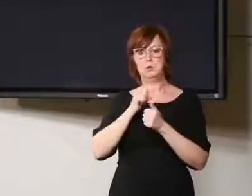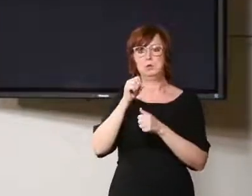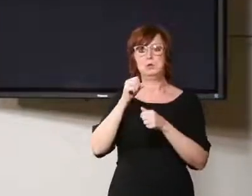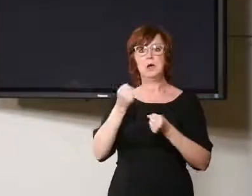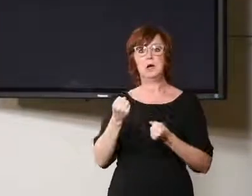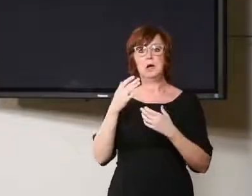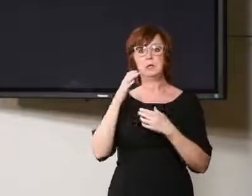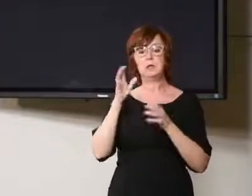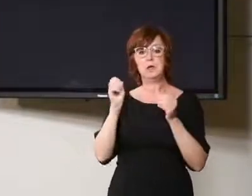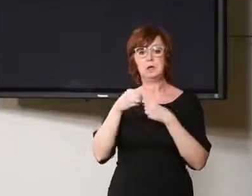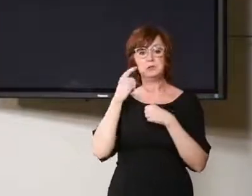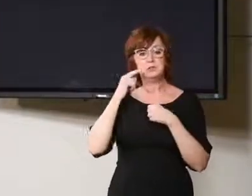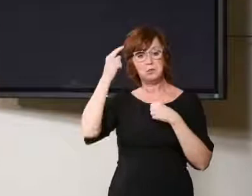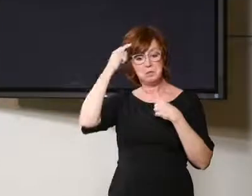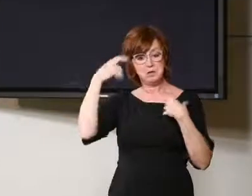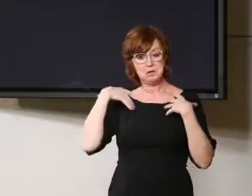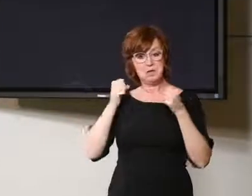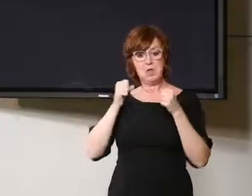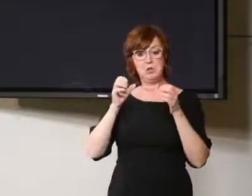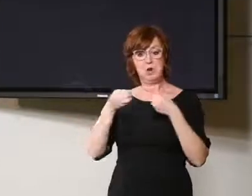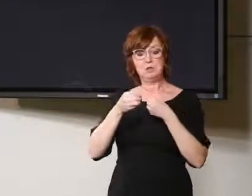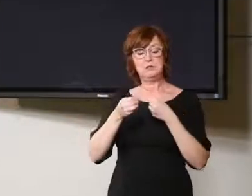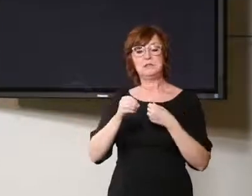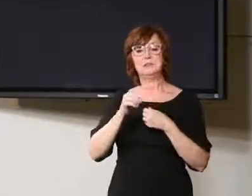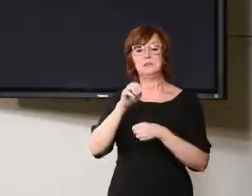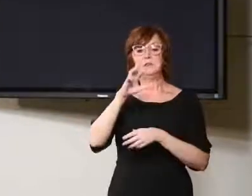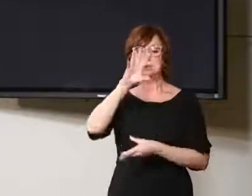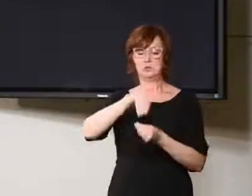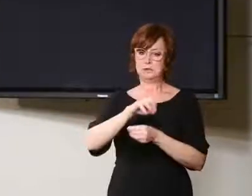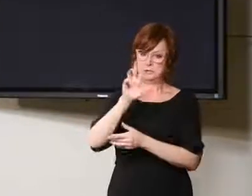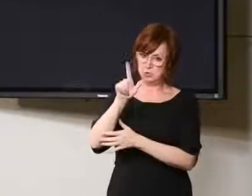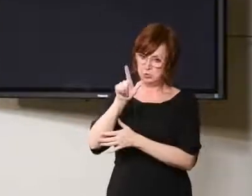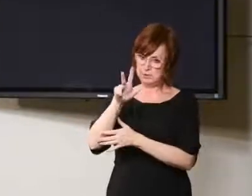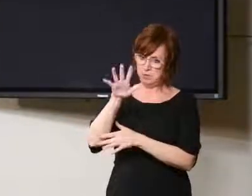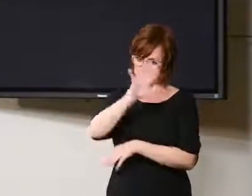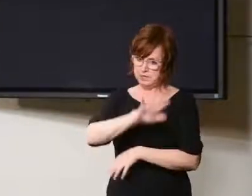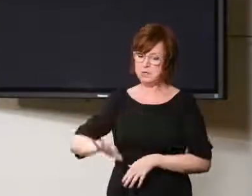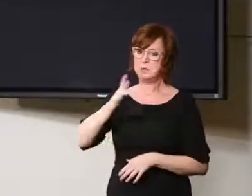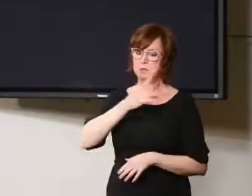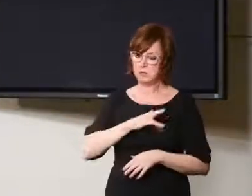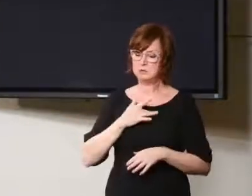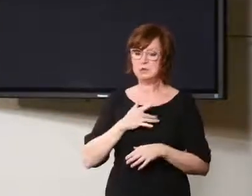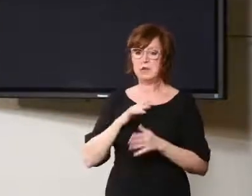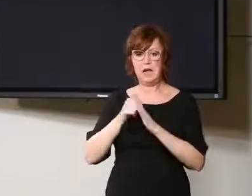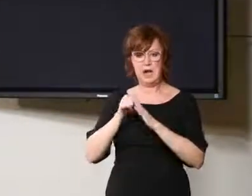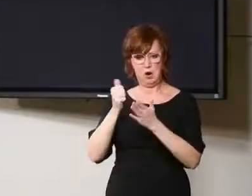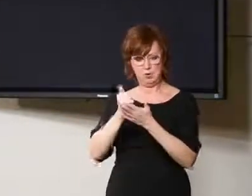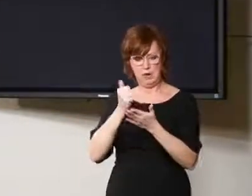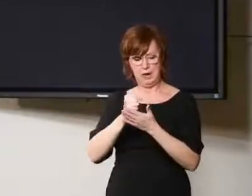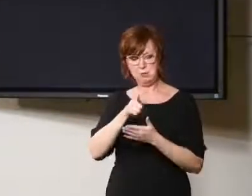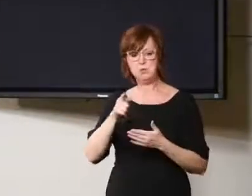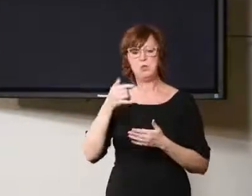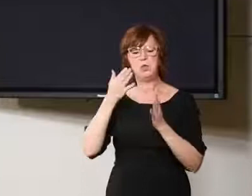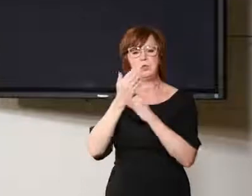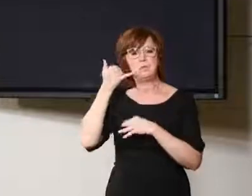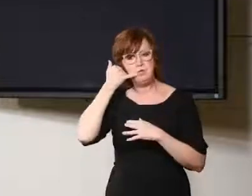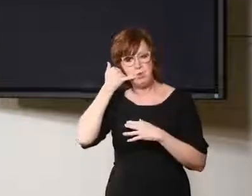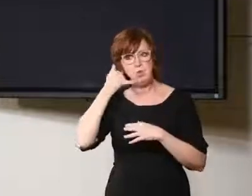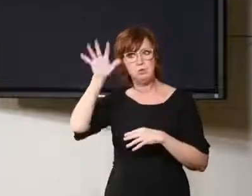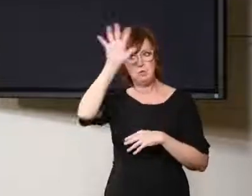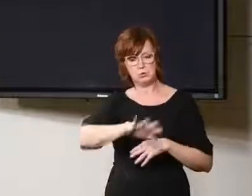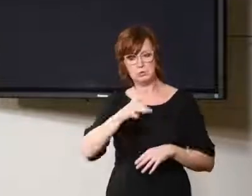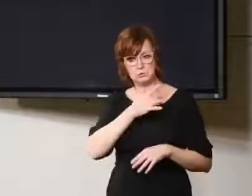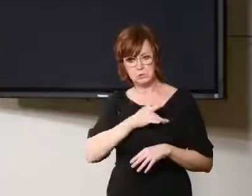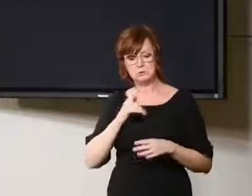that are now offering their services by telephone in communities across the province. The Healthline 811 number has